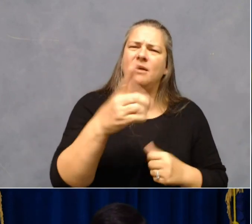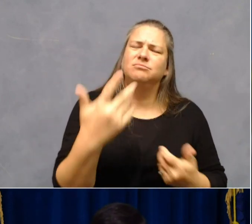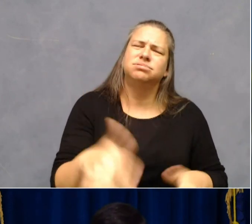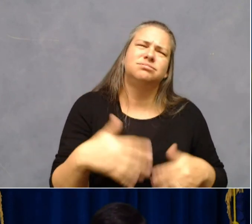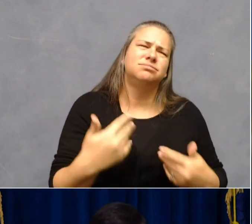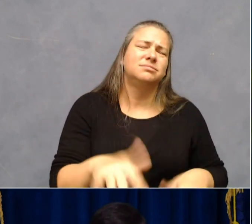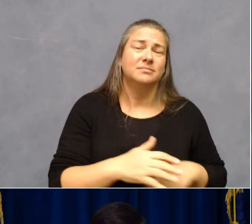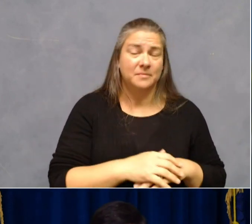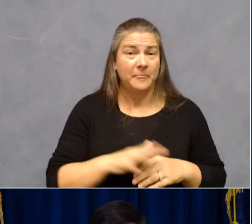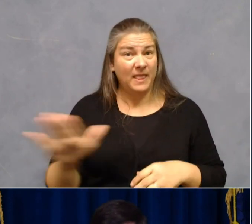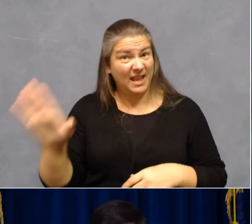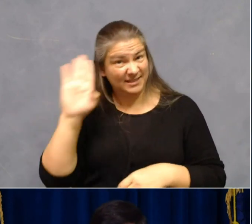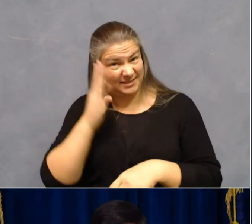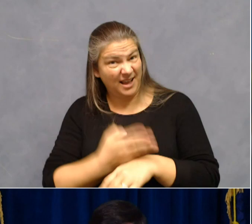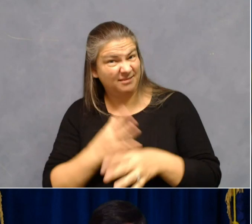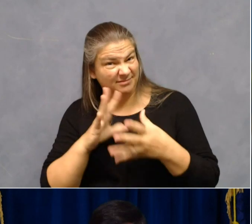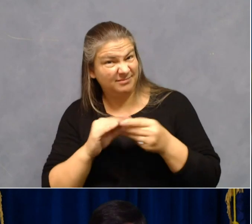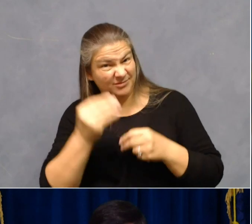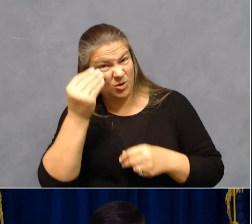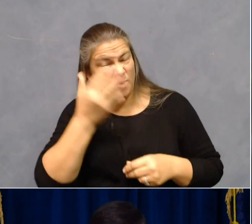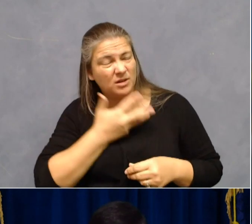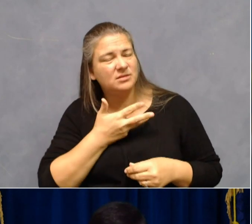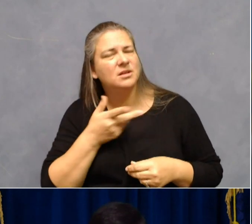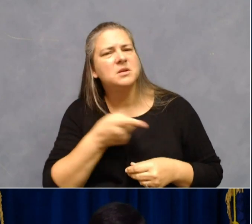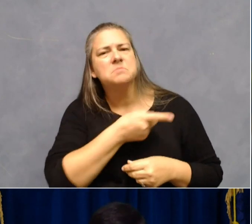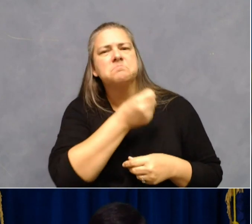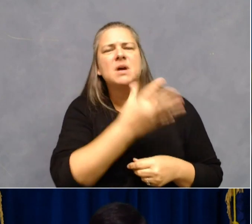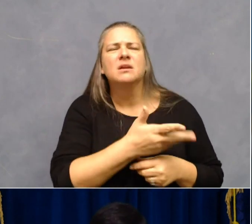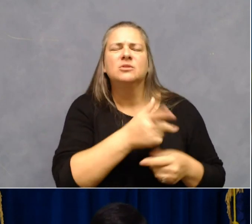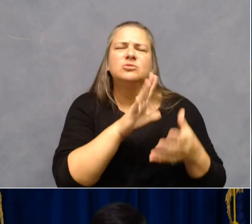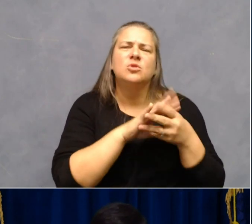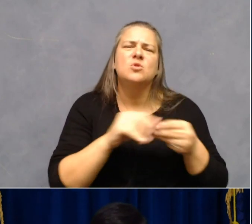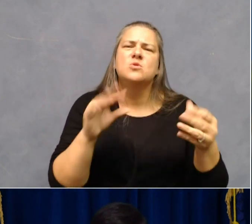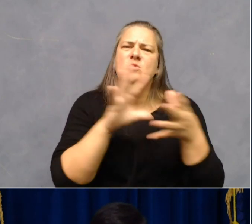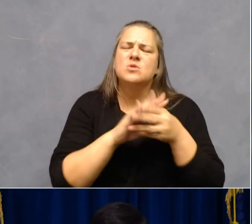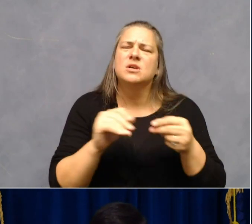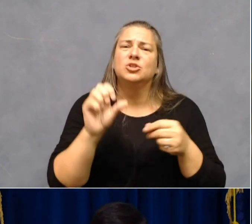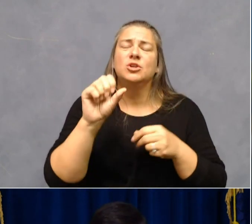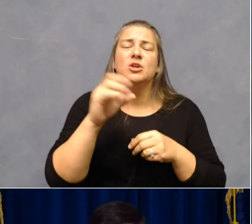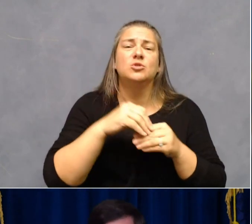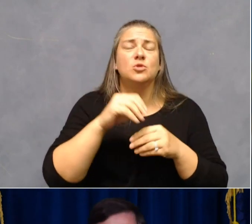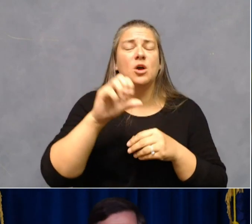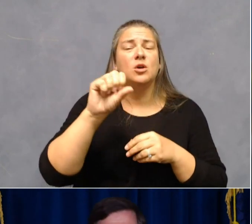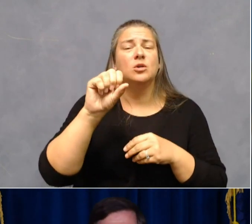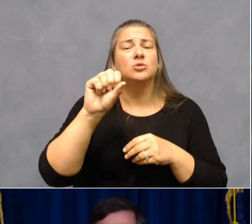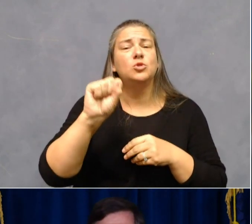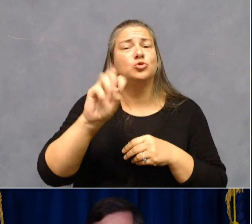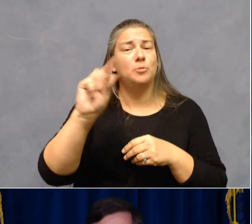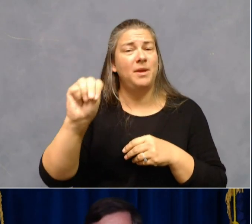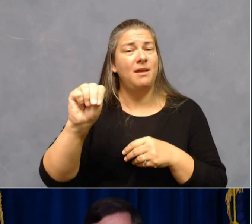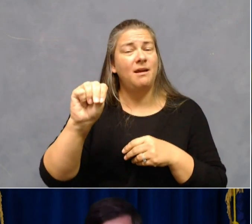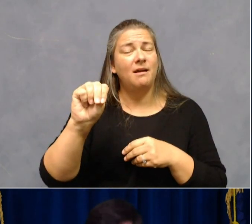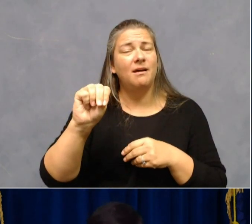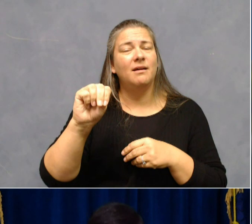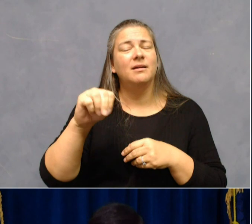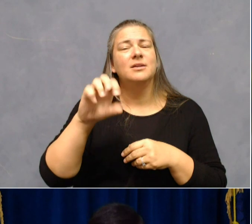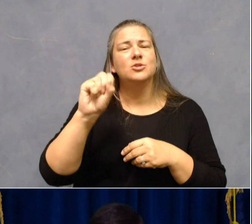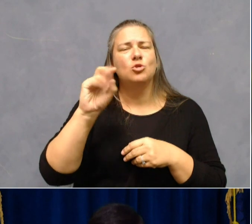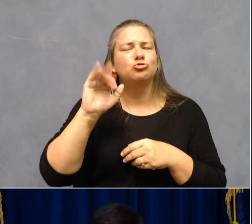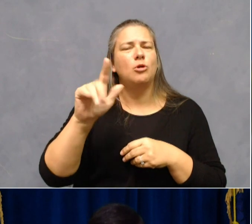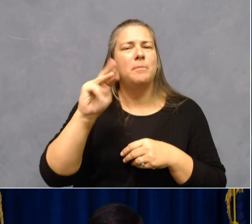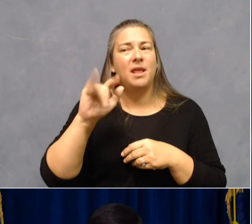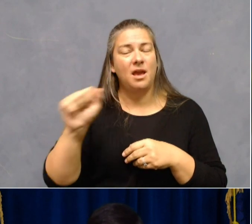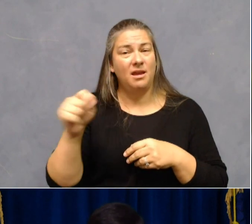so many stories were shared through social media following his passing that highlighted how his dad had an impact on everybody that he